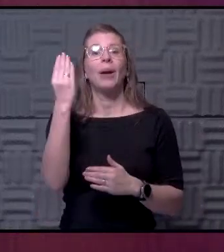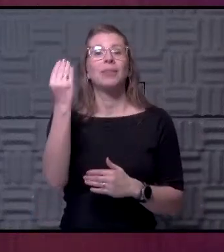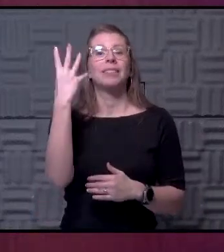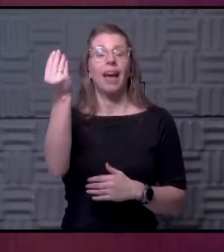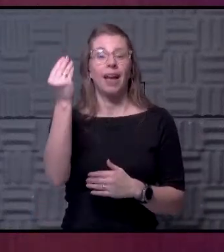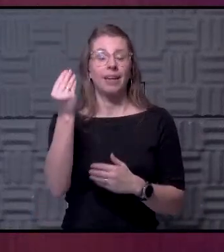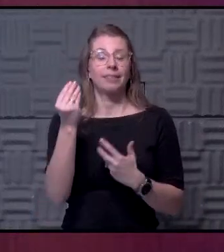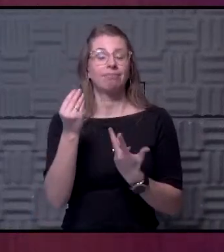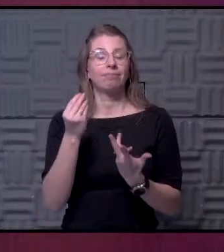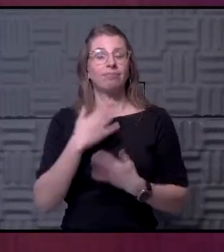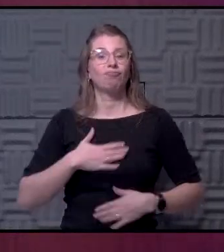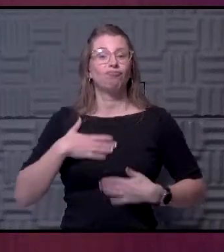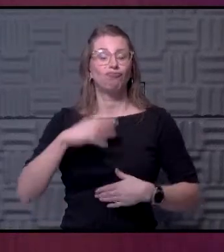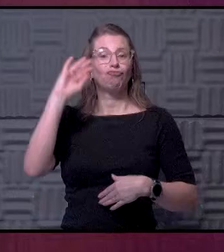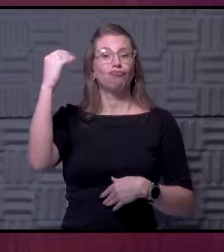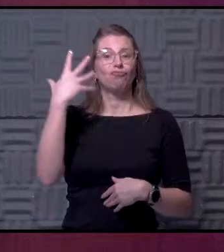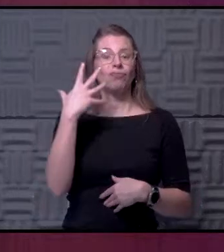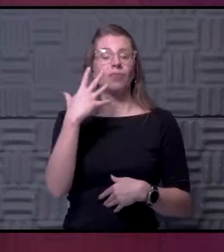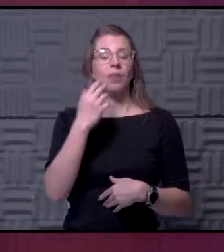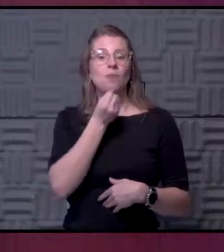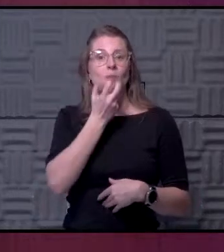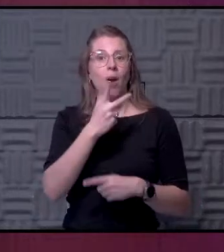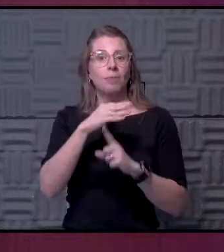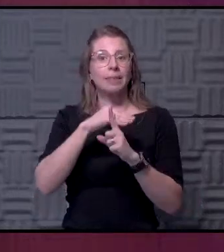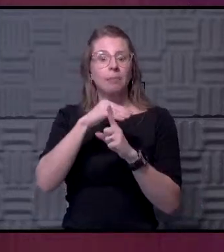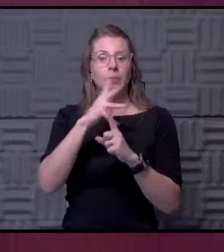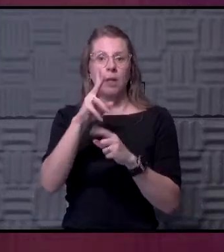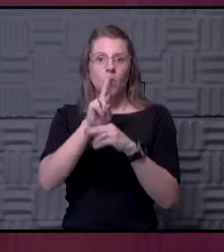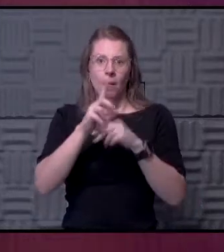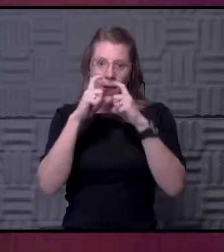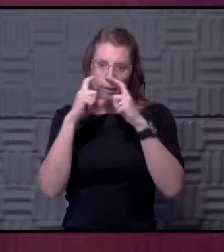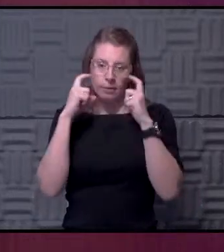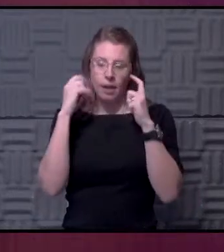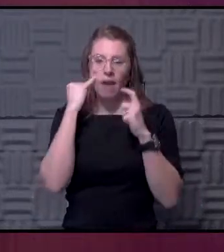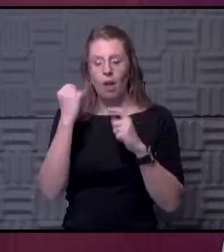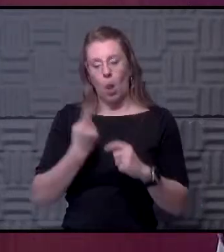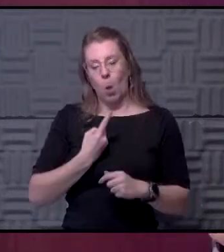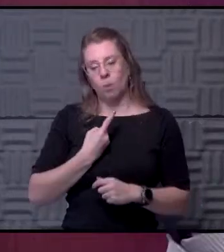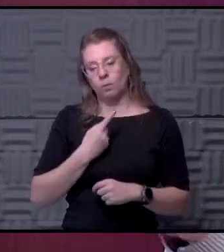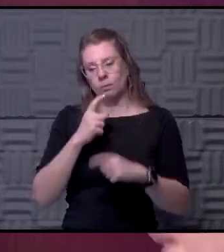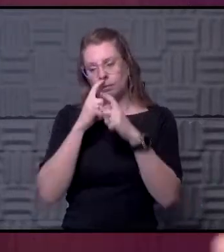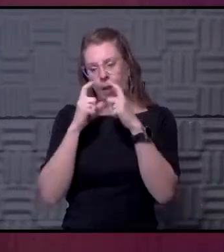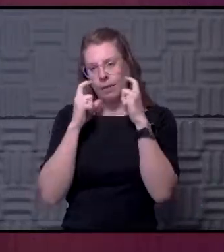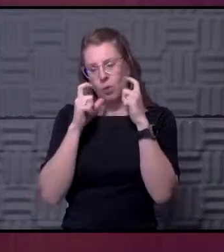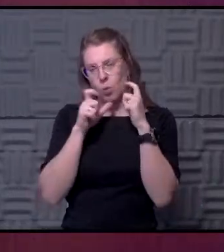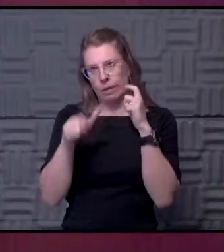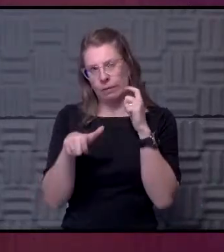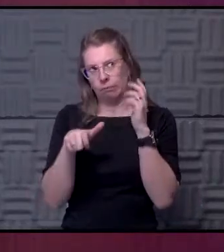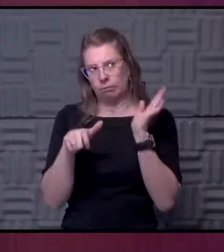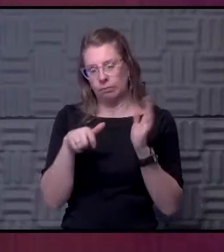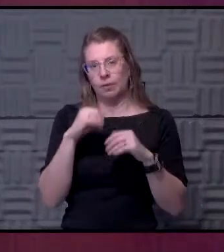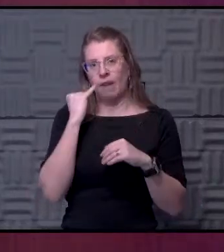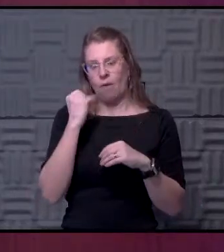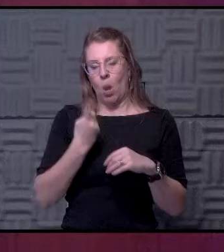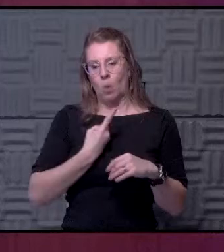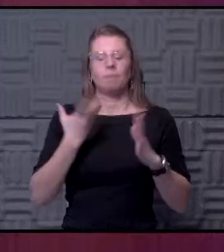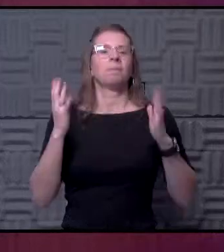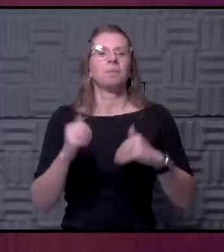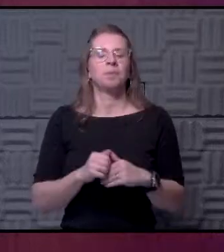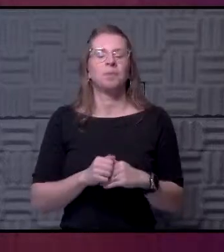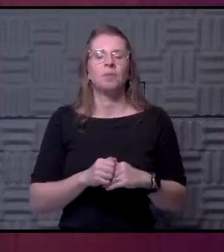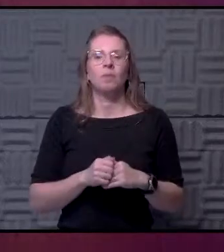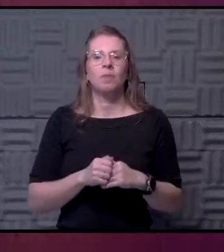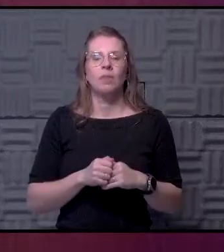outside and enjoy some sunshine and warmer temps. Wear a mask. Unless, of course, you're out by yourself. There's nobody around, then you don't have to have a mask on. Both